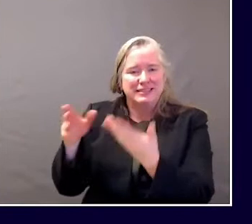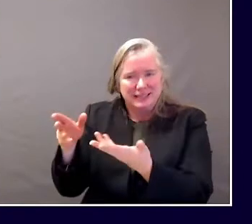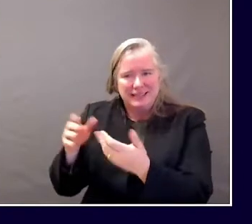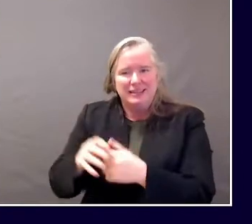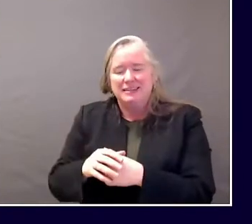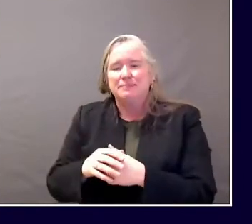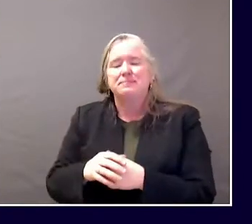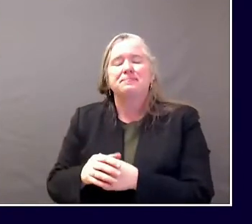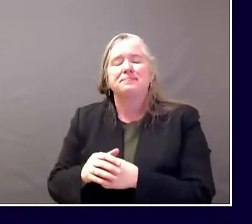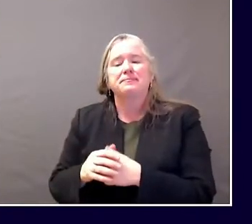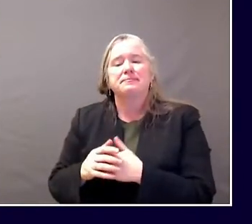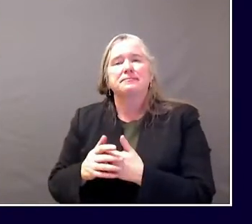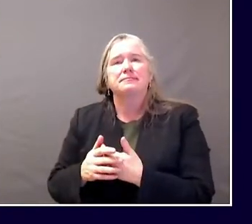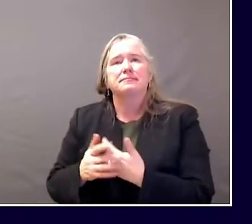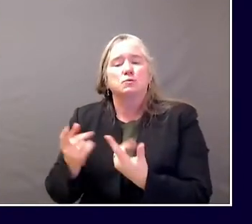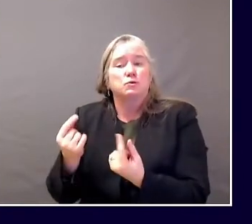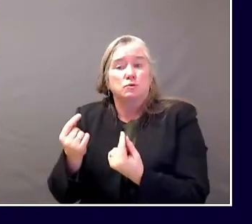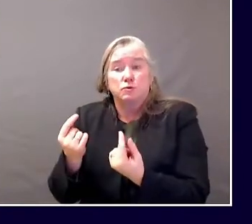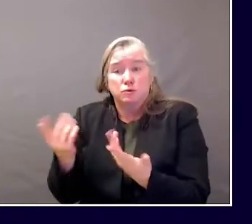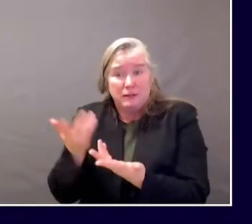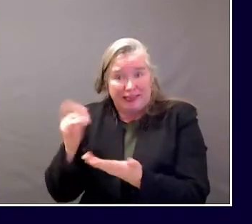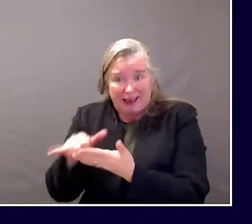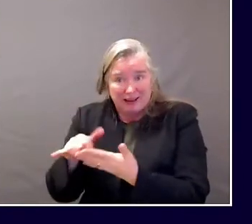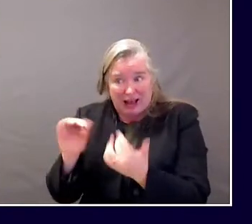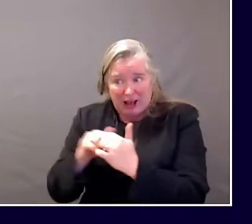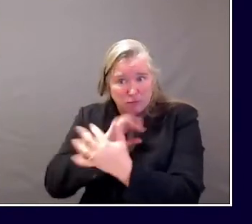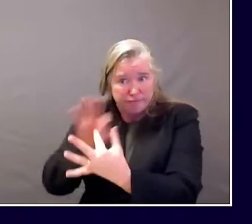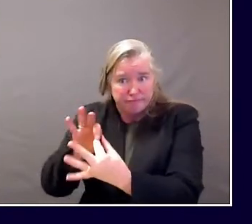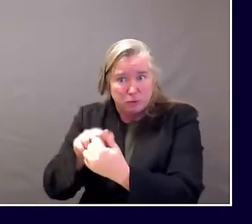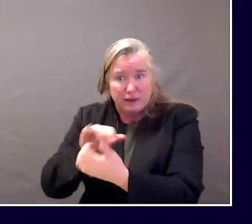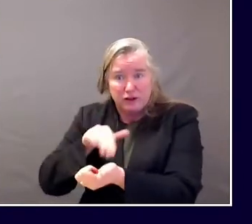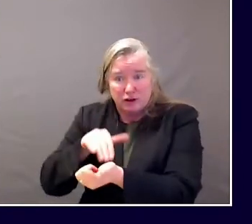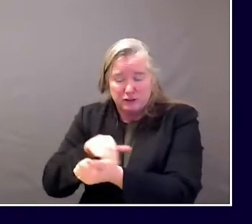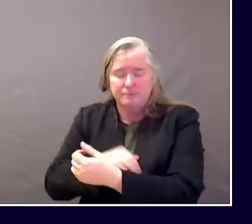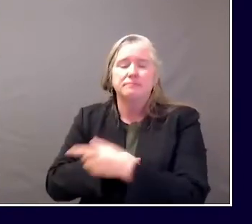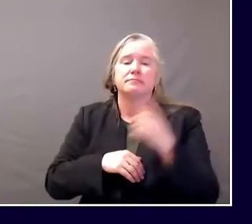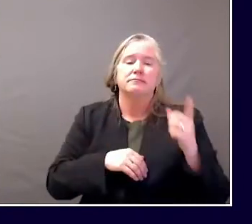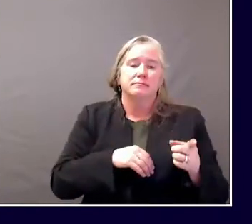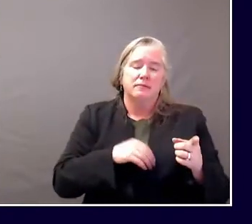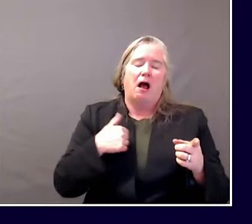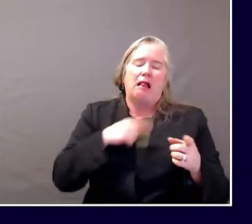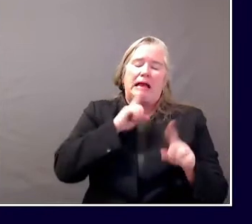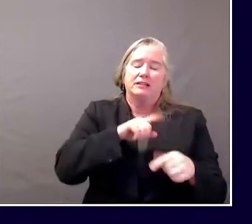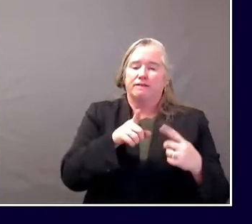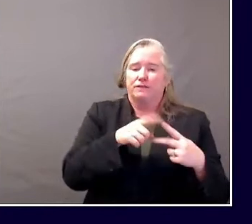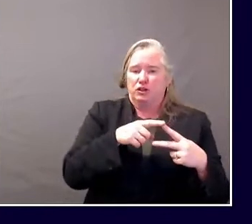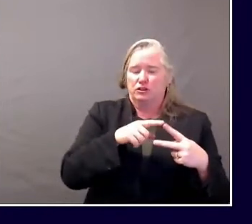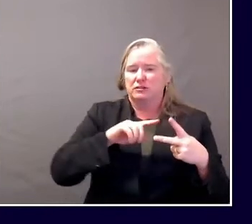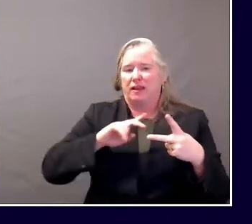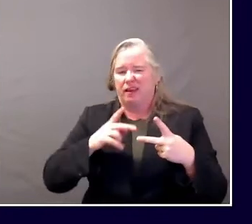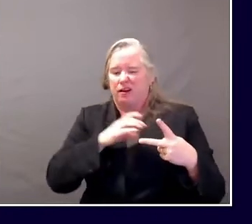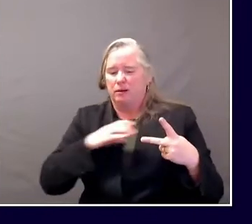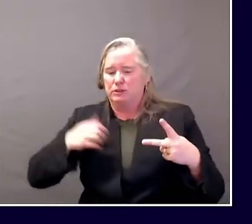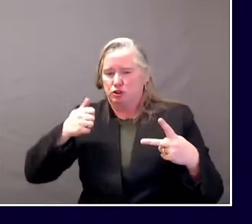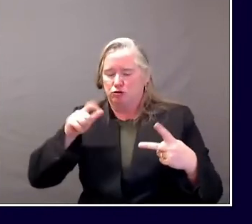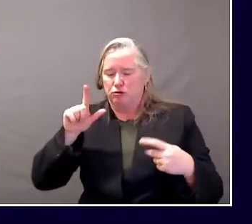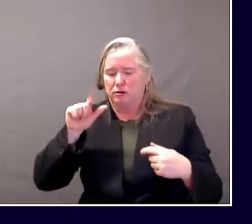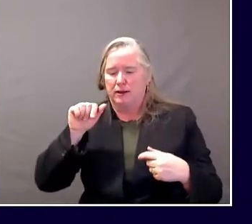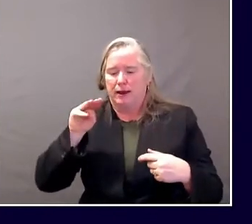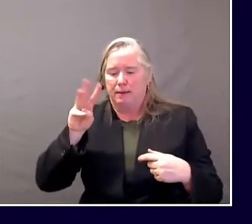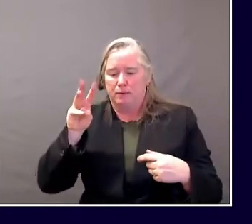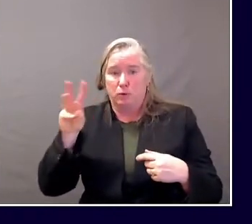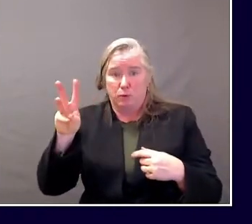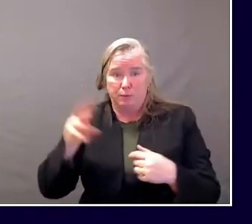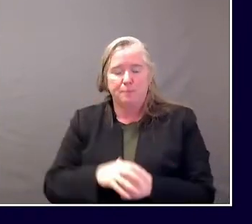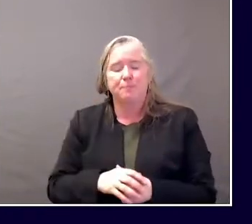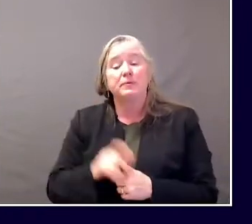first part and then turn it over to Commissioner Lambrou for the latter part. If someone is receiving healthcare at a clinic or a federally qualified